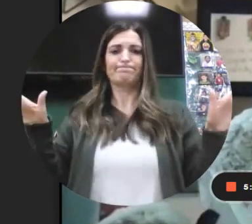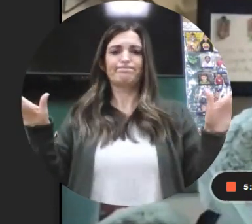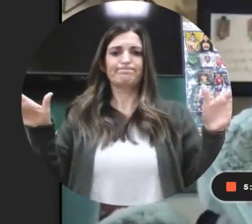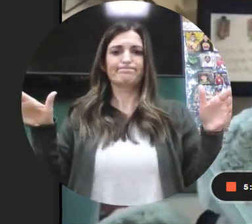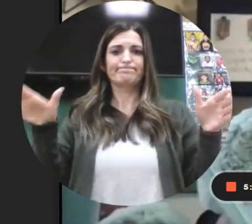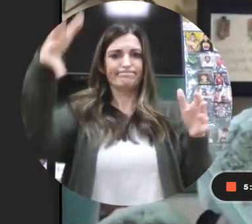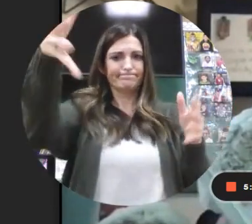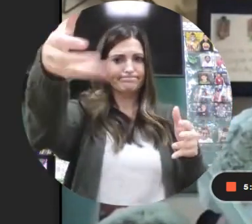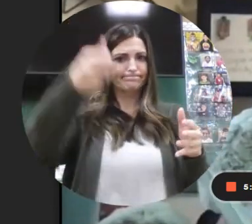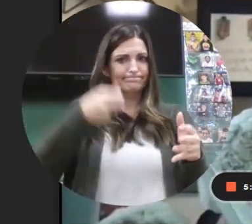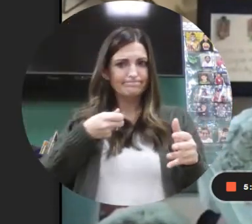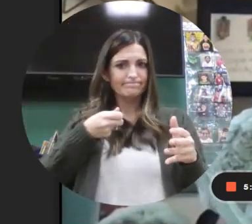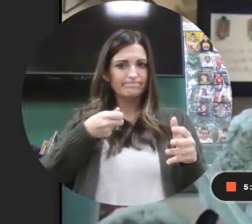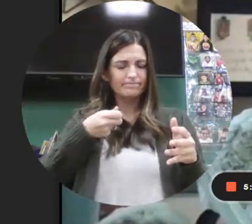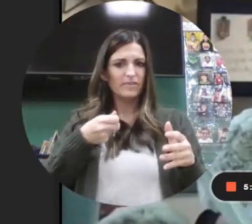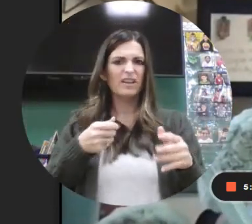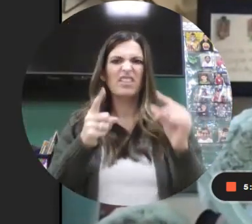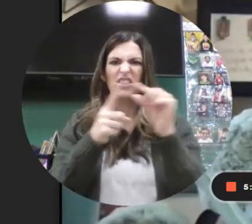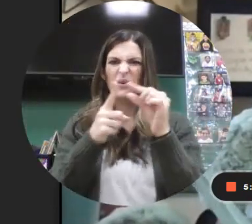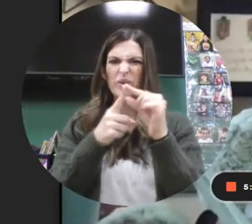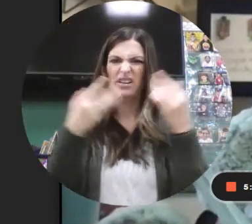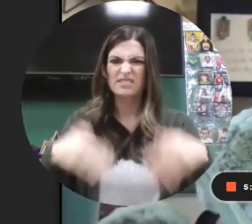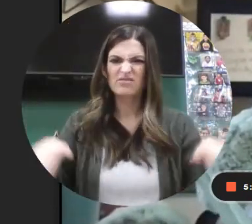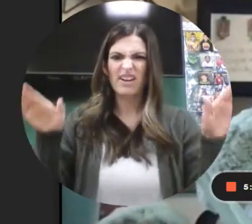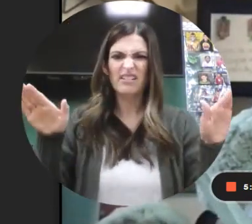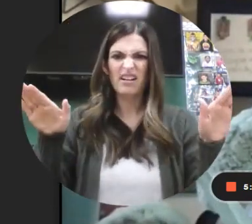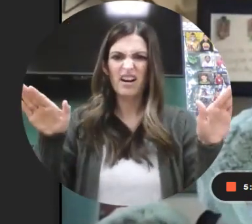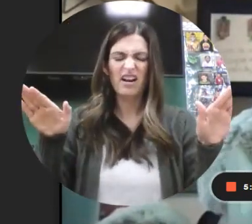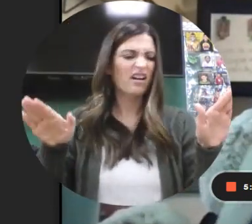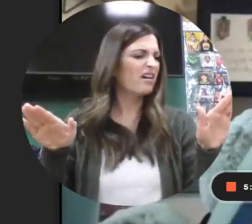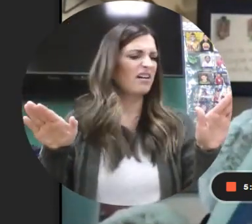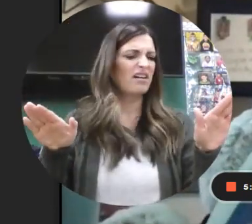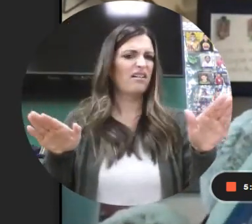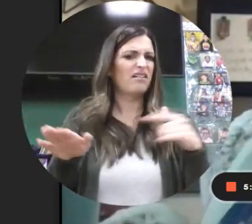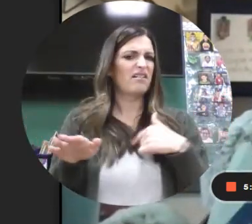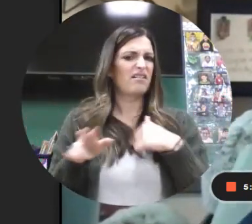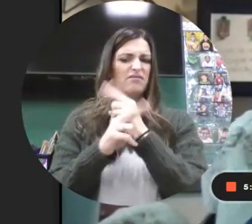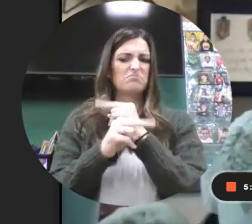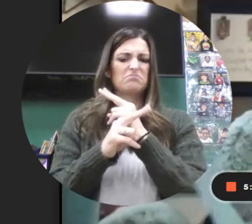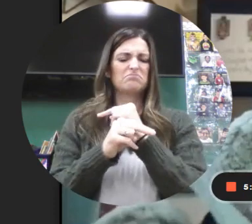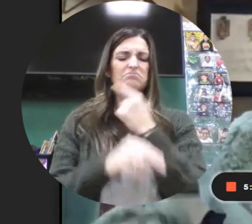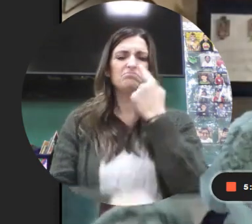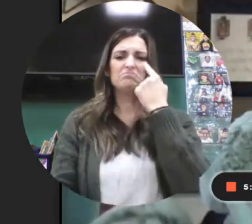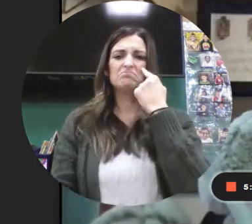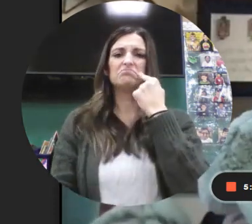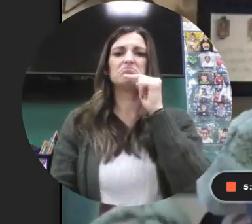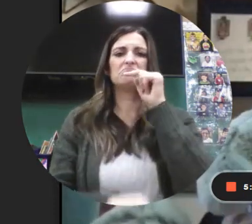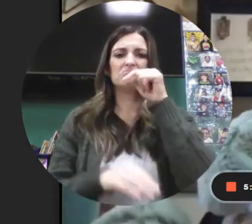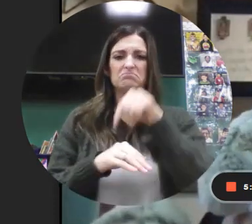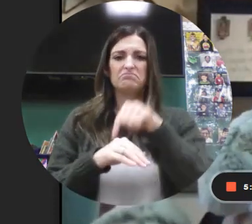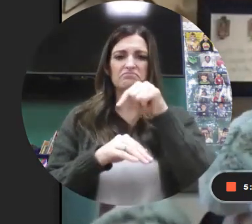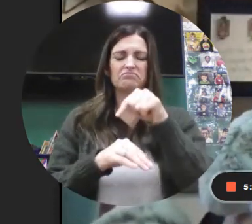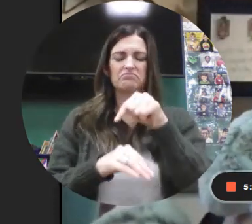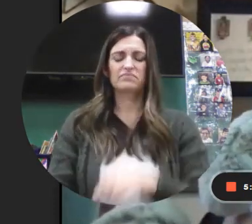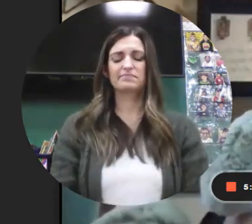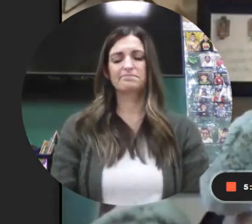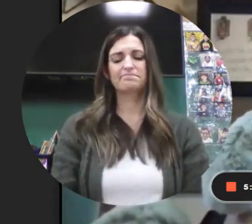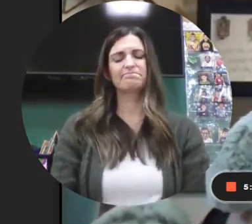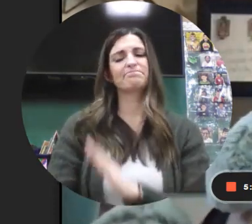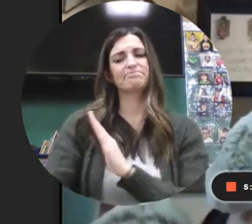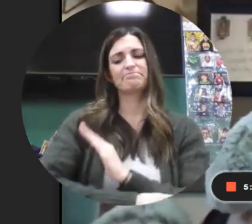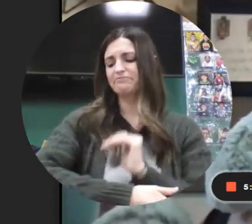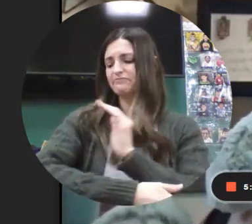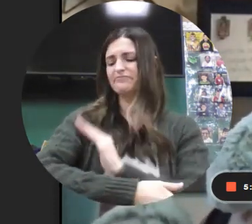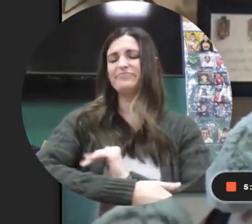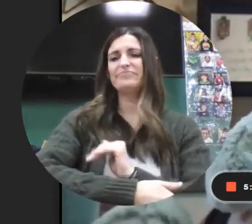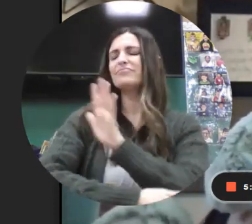us? The word surrender did it. Lappy twitched as my tear hit his nose. Oh, Emma,